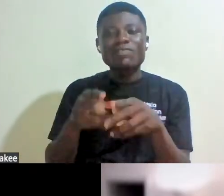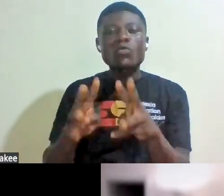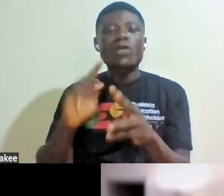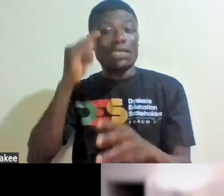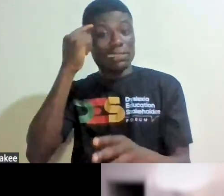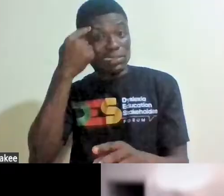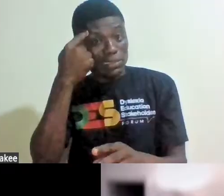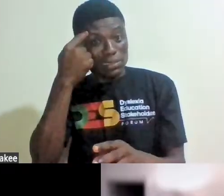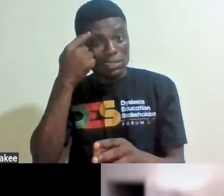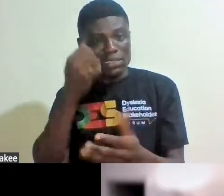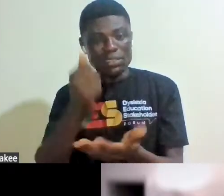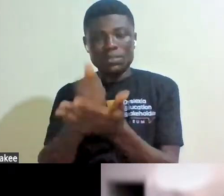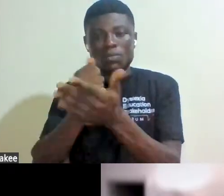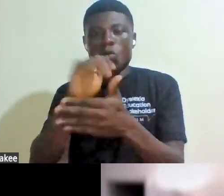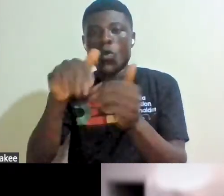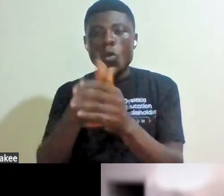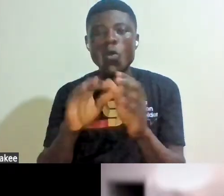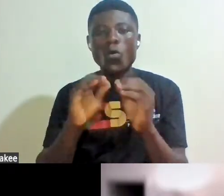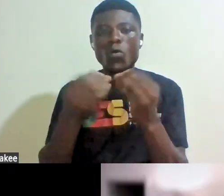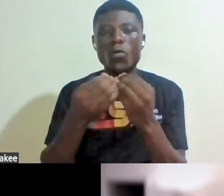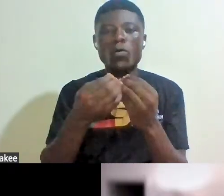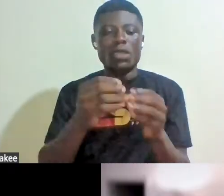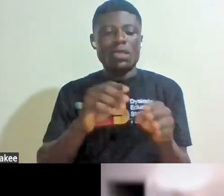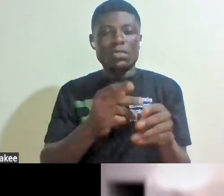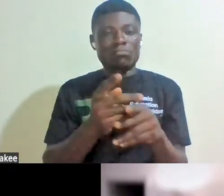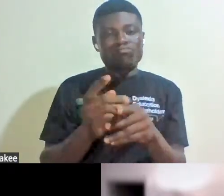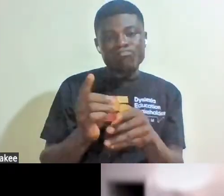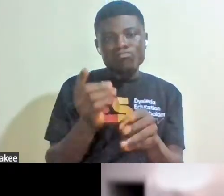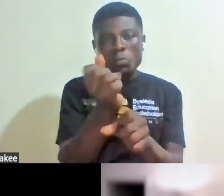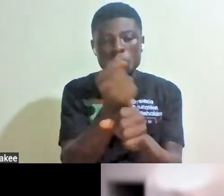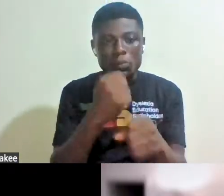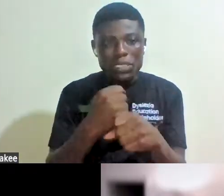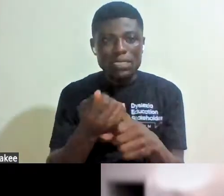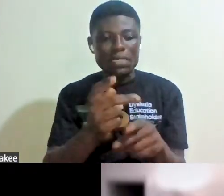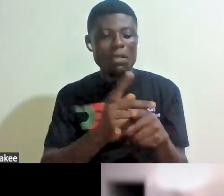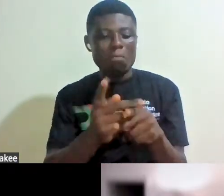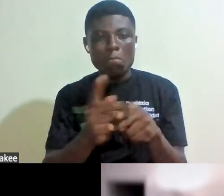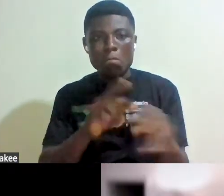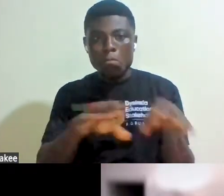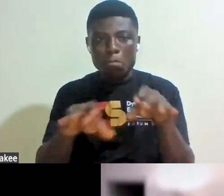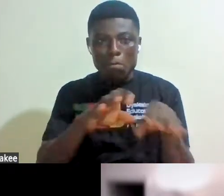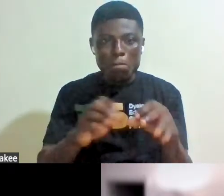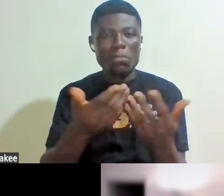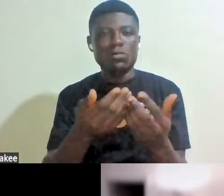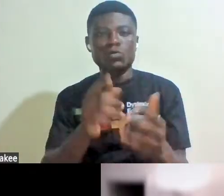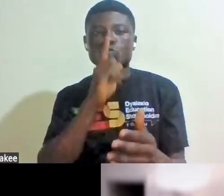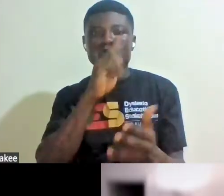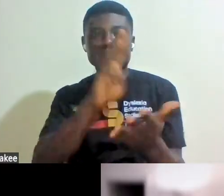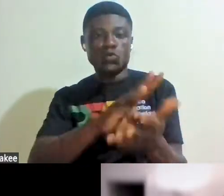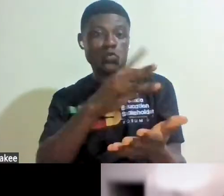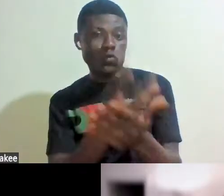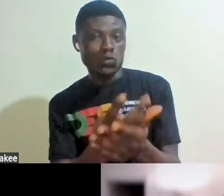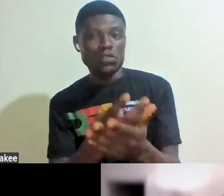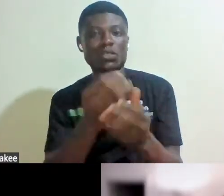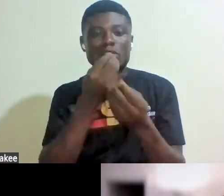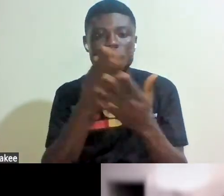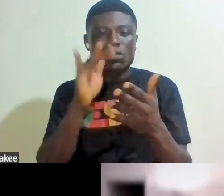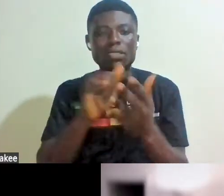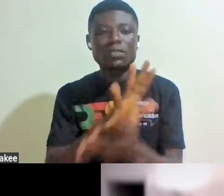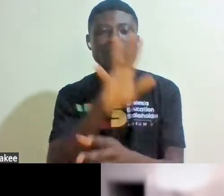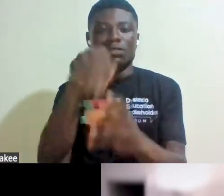helps organizations design practical, evidence-informed approaches to inclusion across